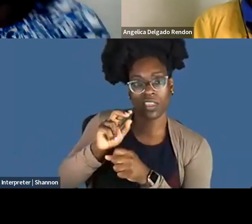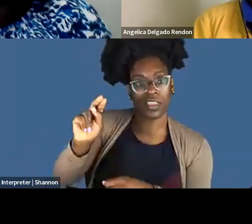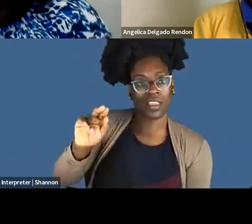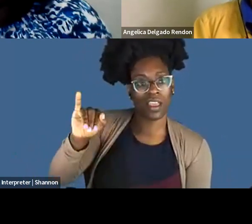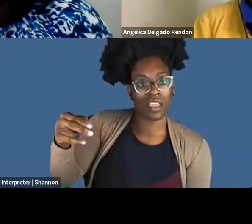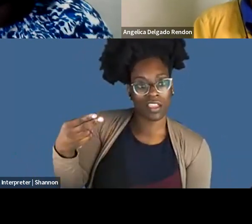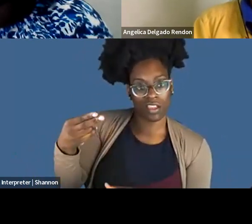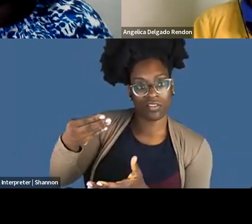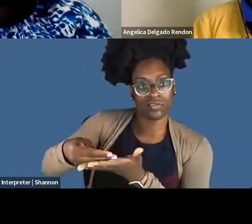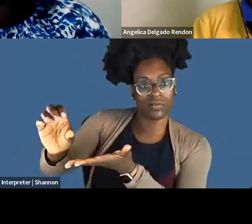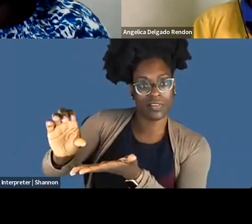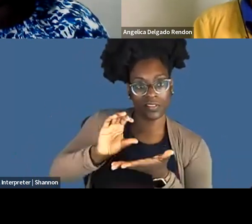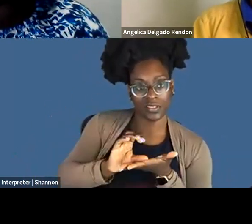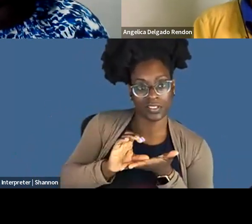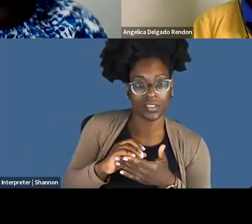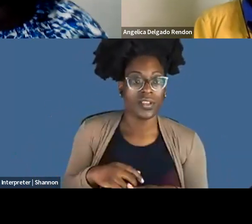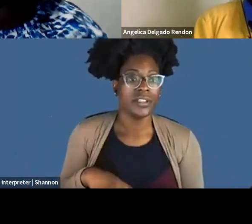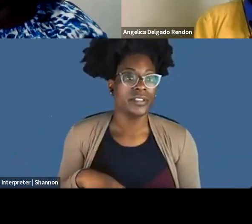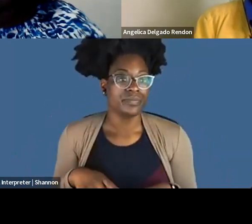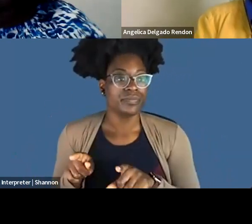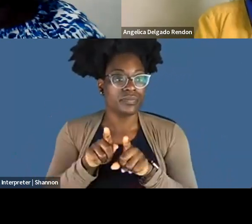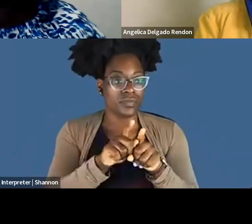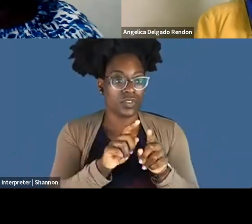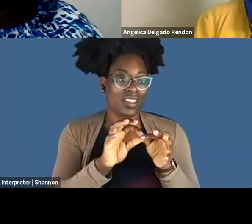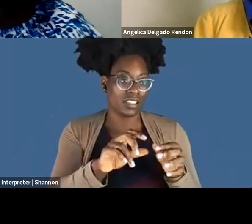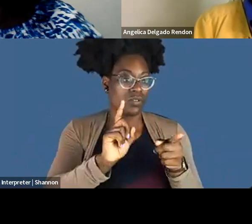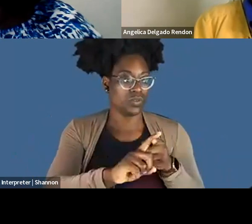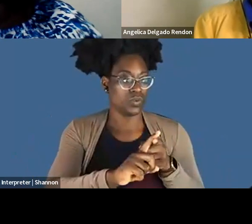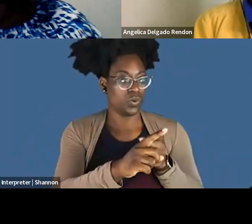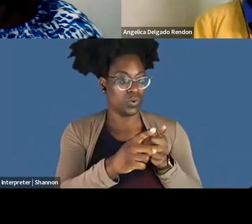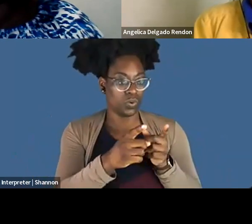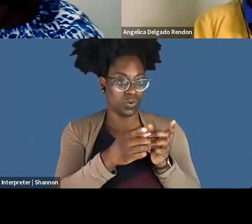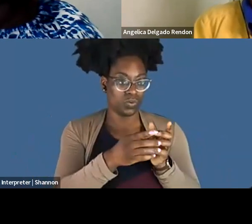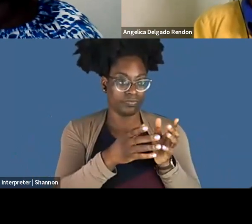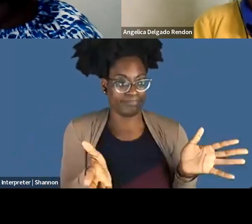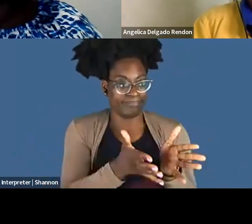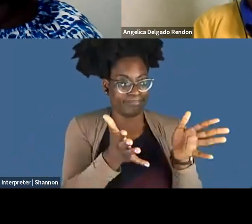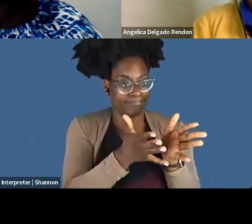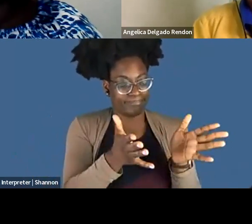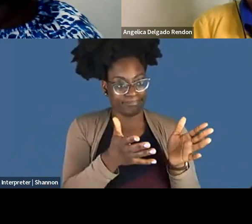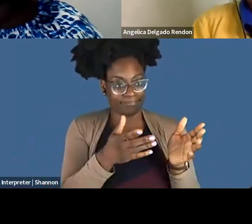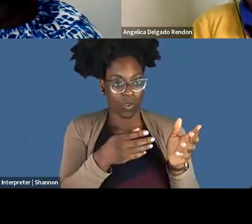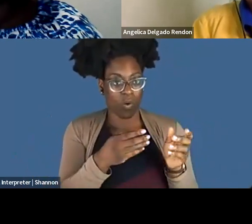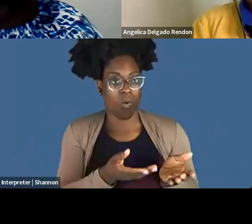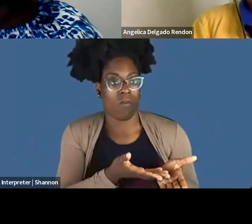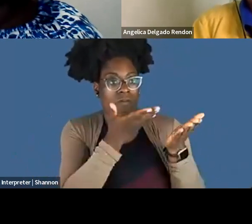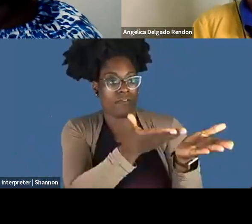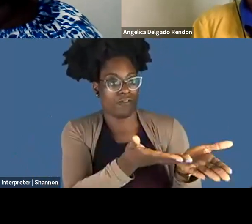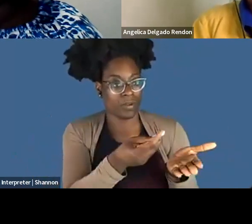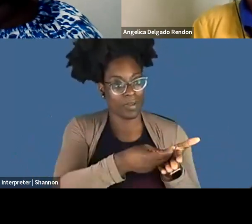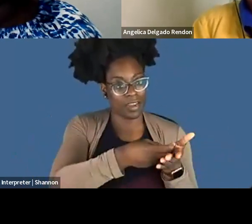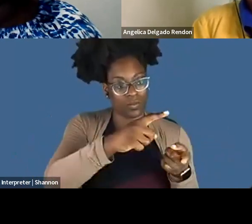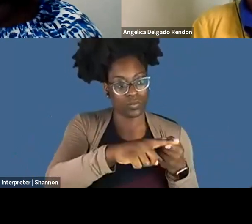Most partners, research partners, want to hand off a gift card, which because it's easier to do it that